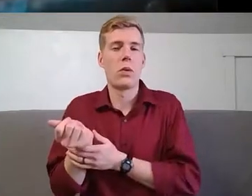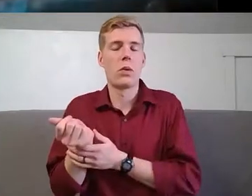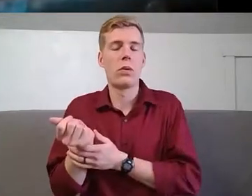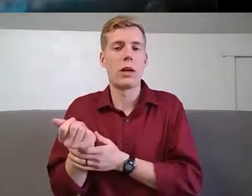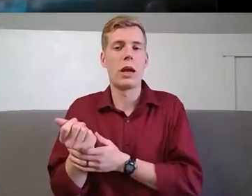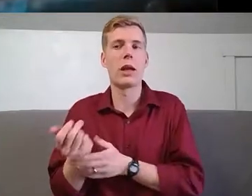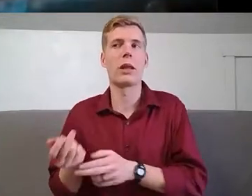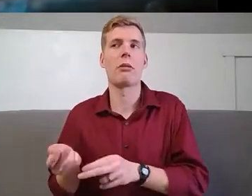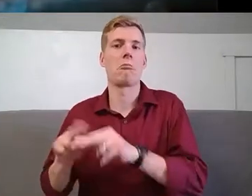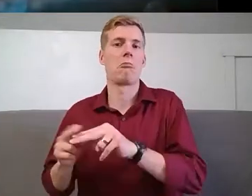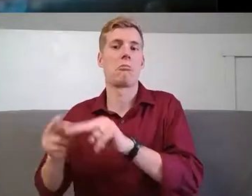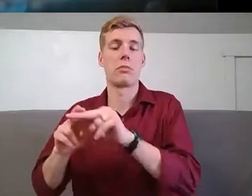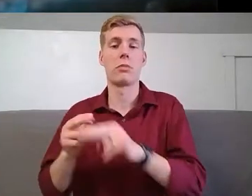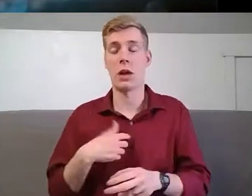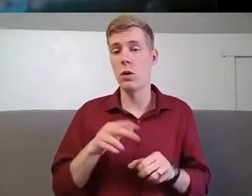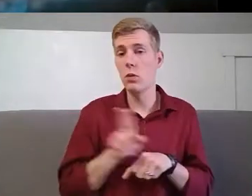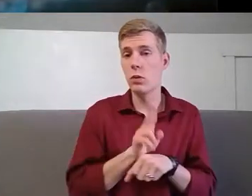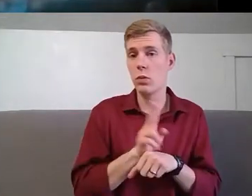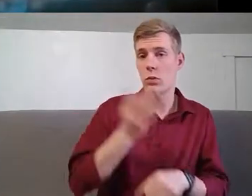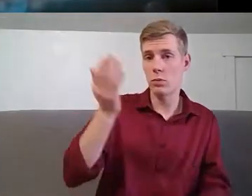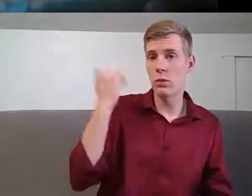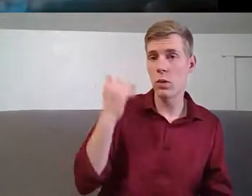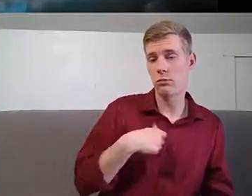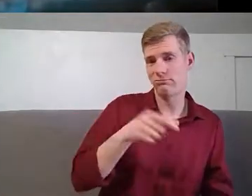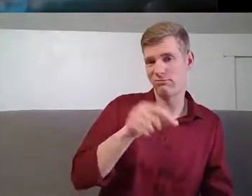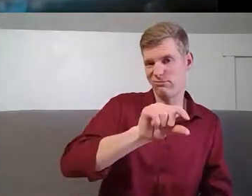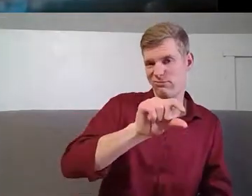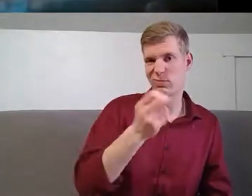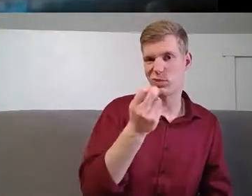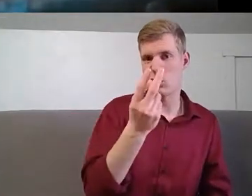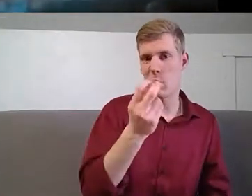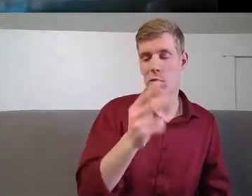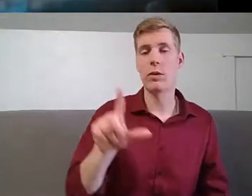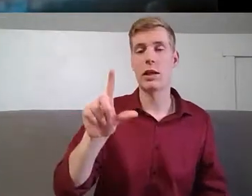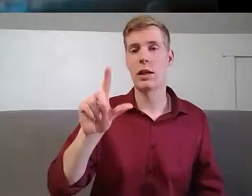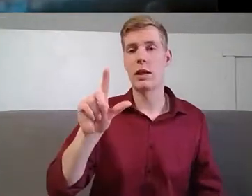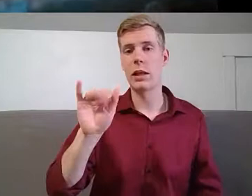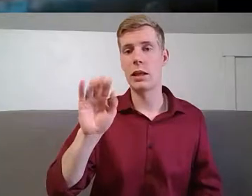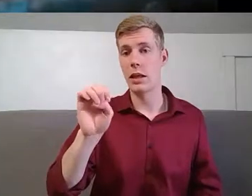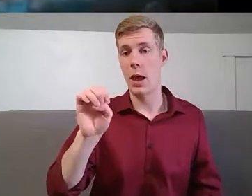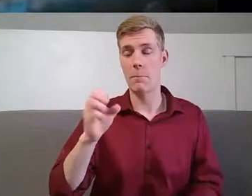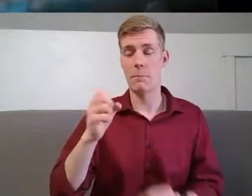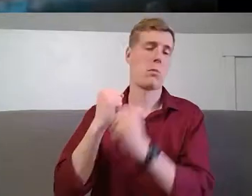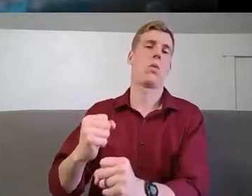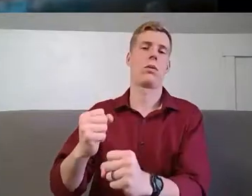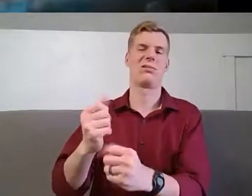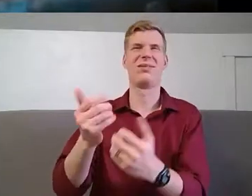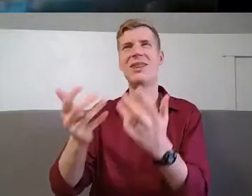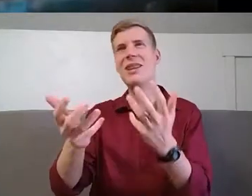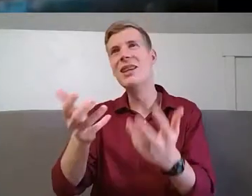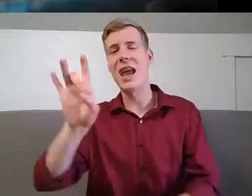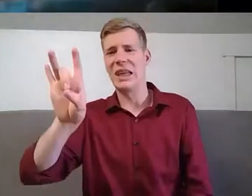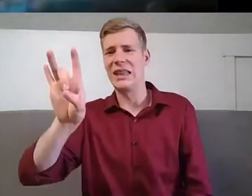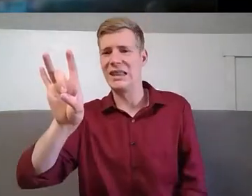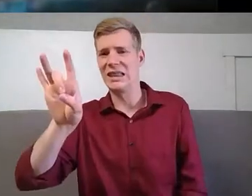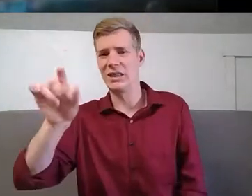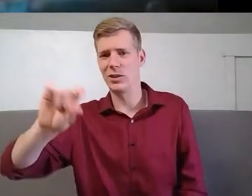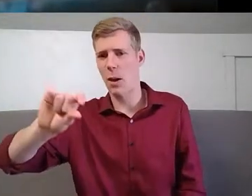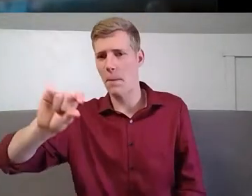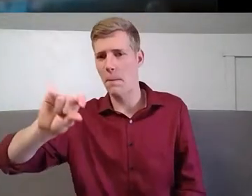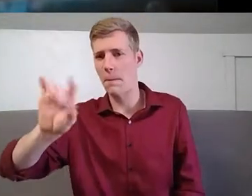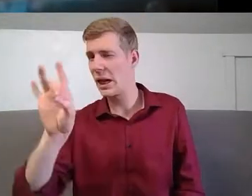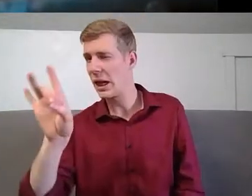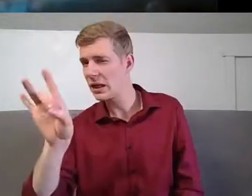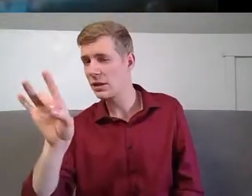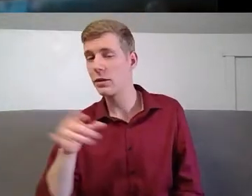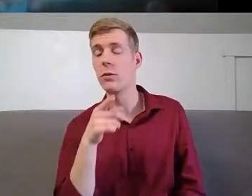it's 12 drops. Lime is a little bit stronger, so you want to start more like 8. And then once you add